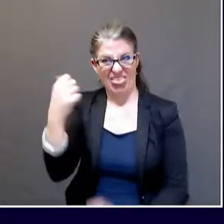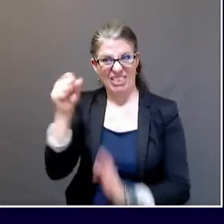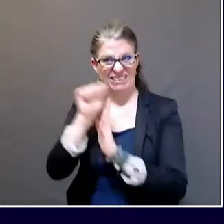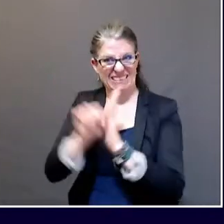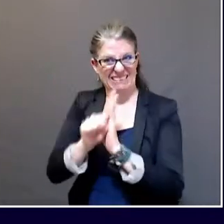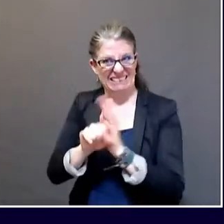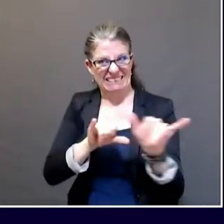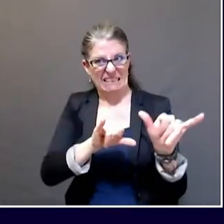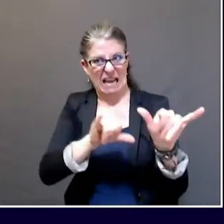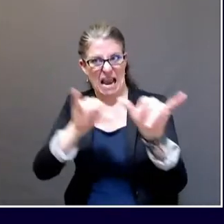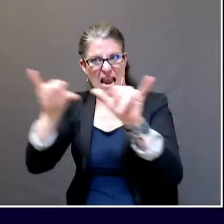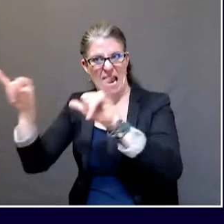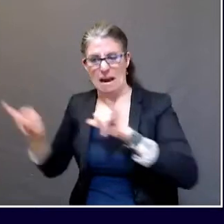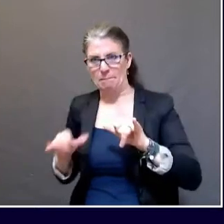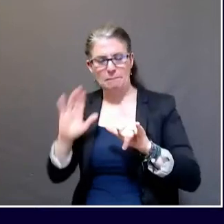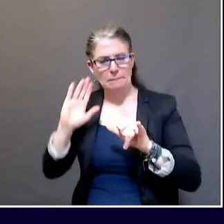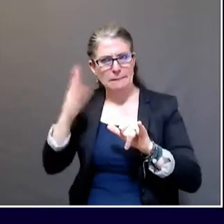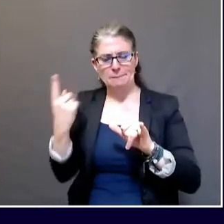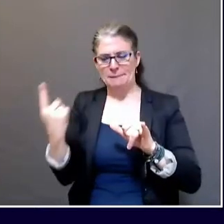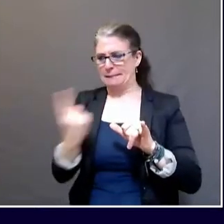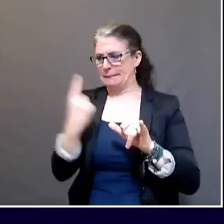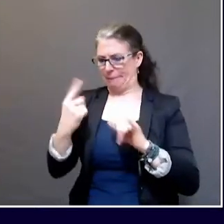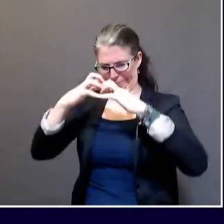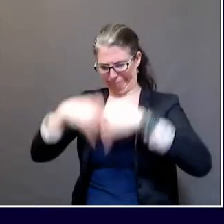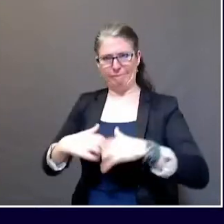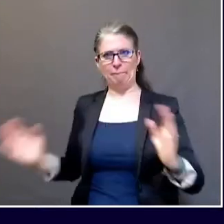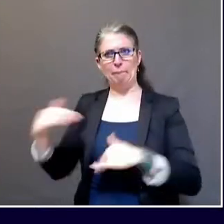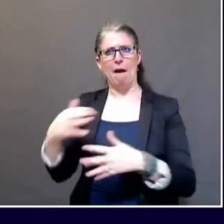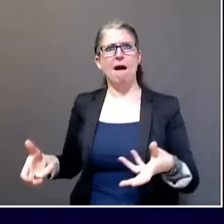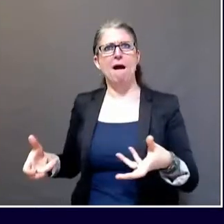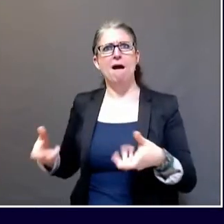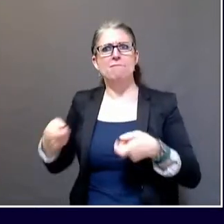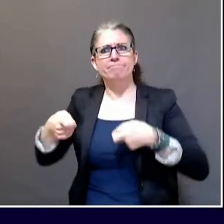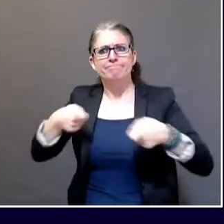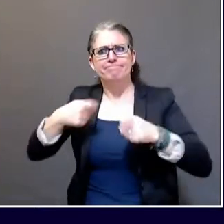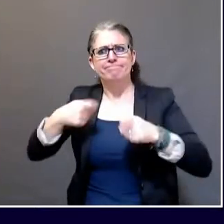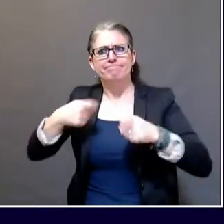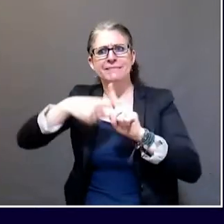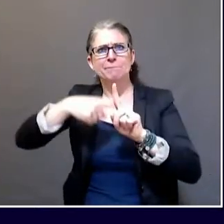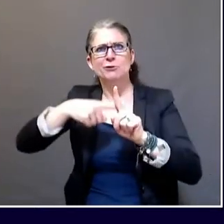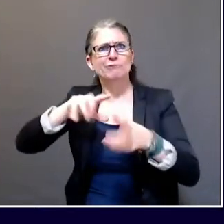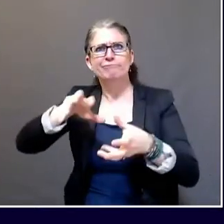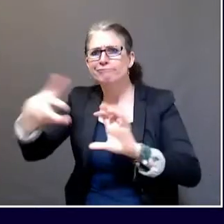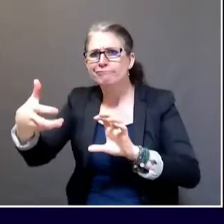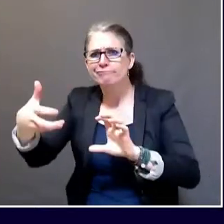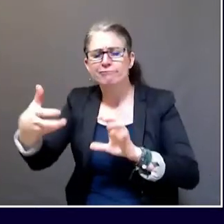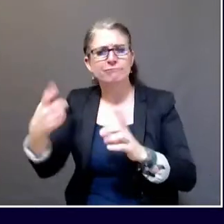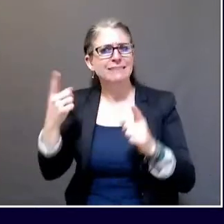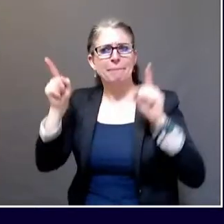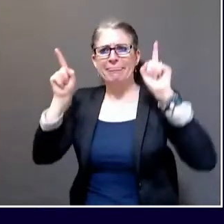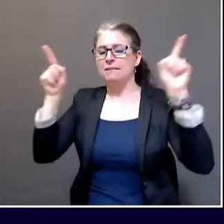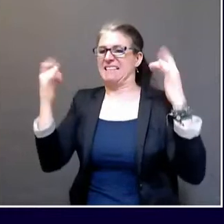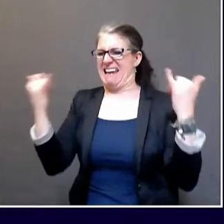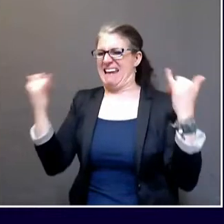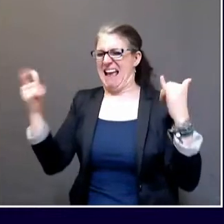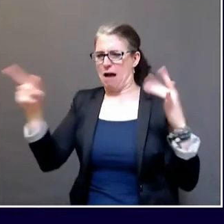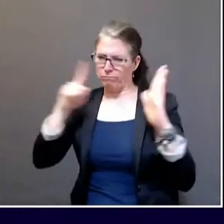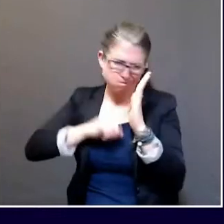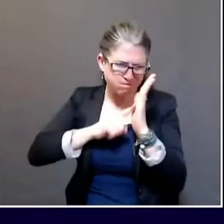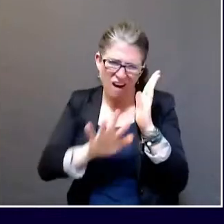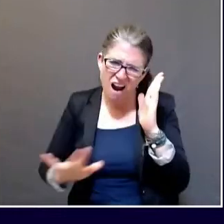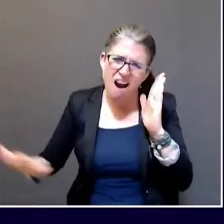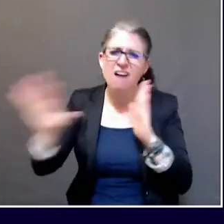temperature. That process to investigate why this happened at the site of whether it was at the manufacturer or at the